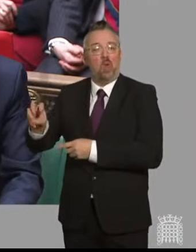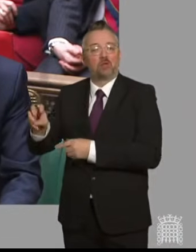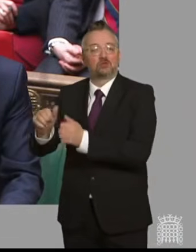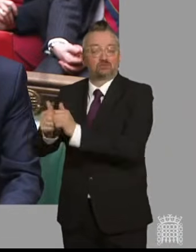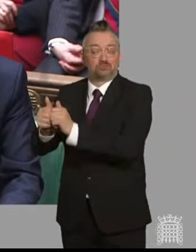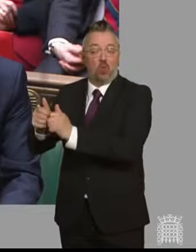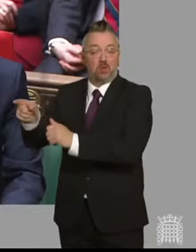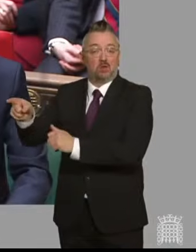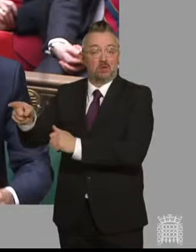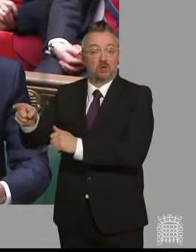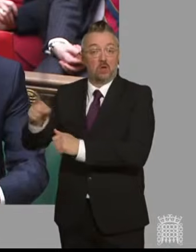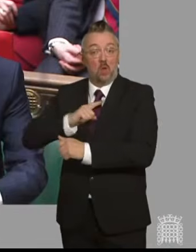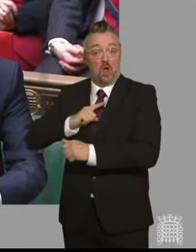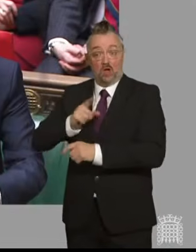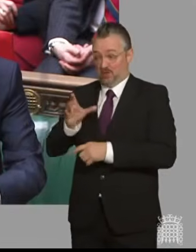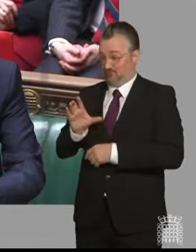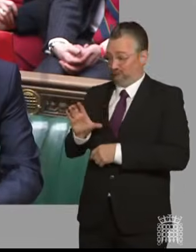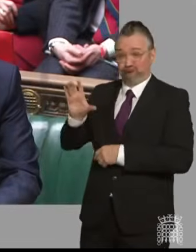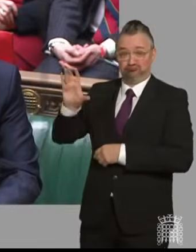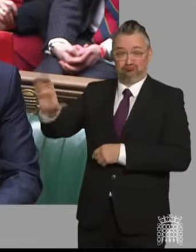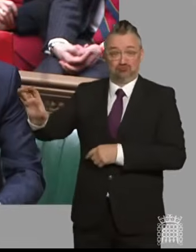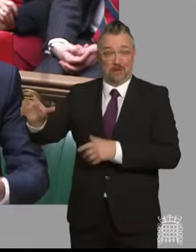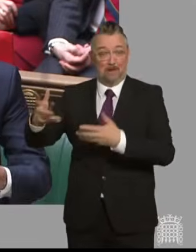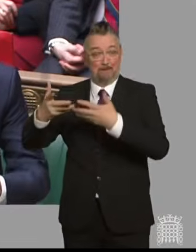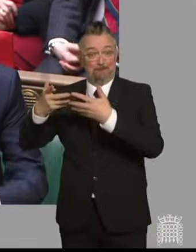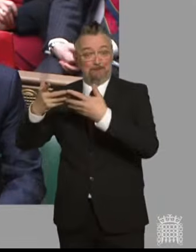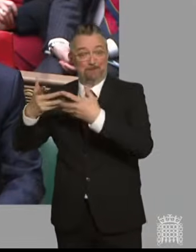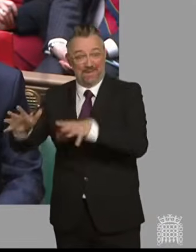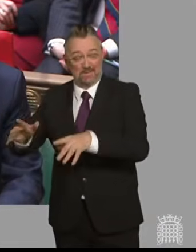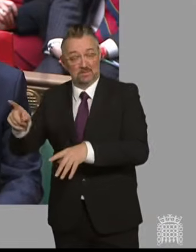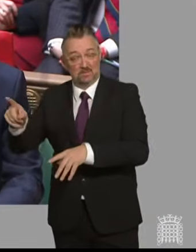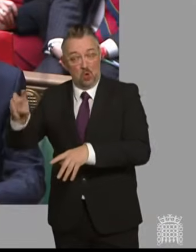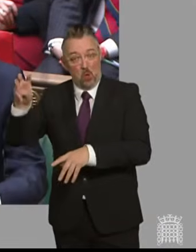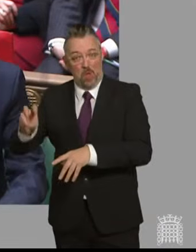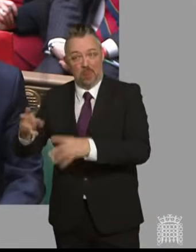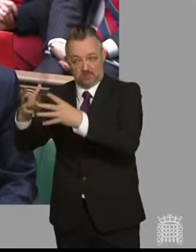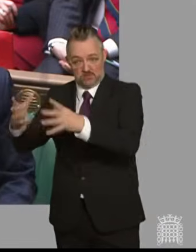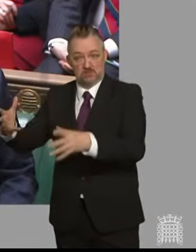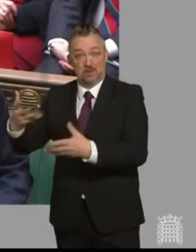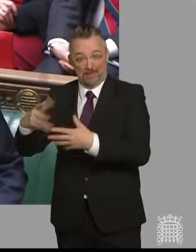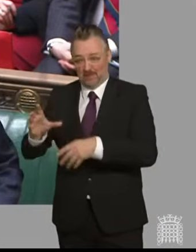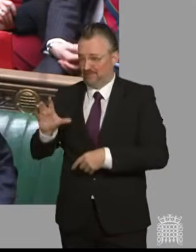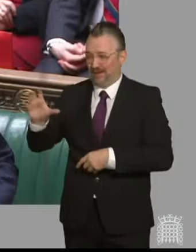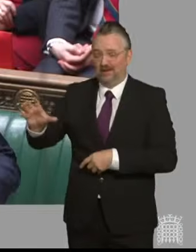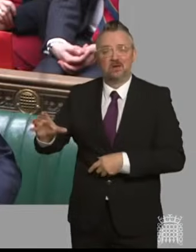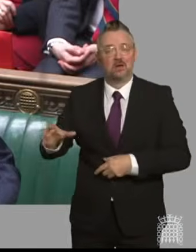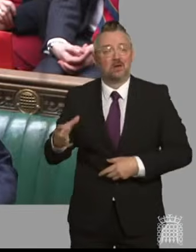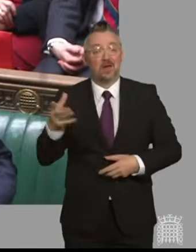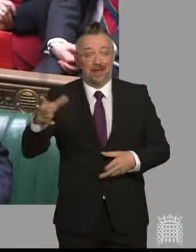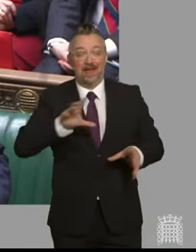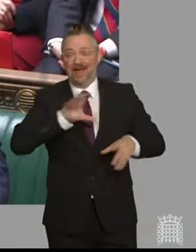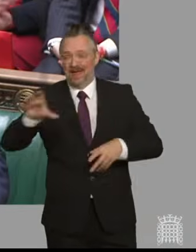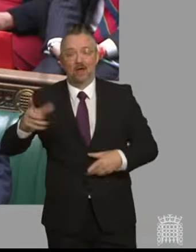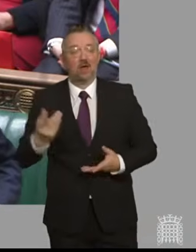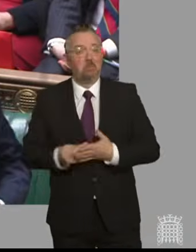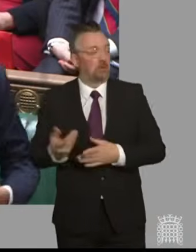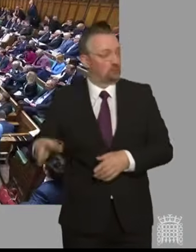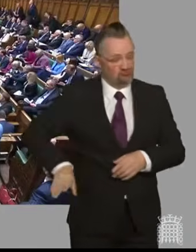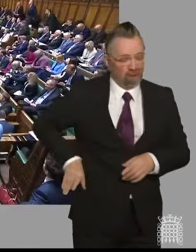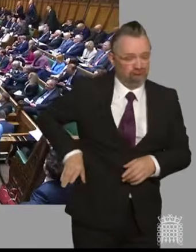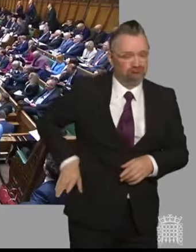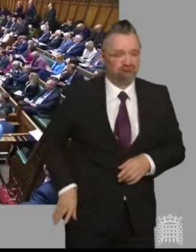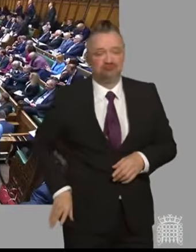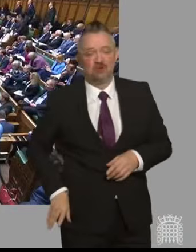childcare expansion in Wales, and what have they done? They've pocketed the money instead of matching our plans to support parents in